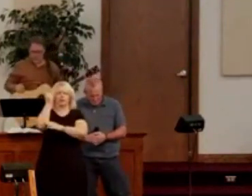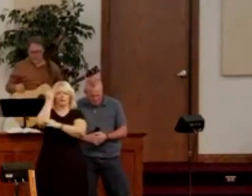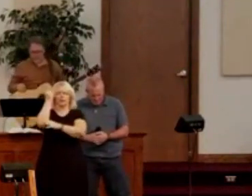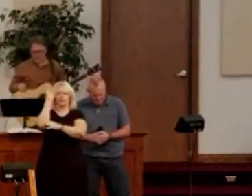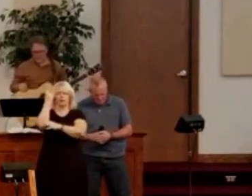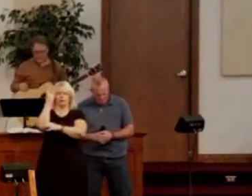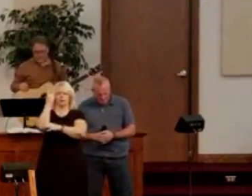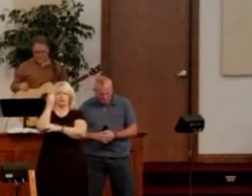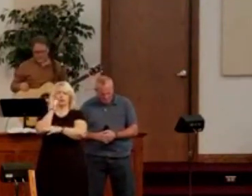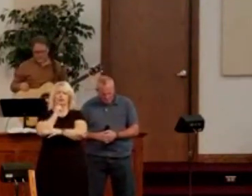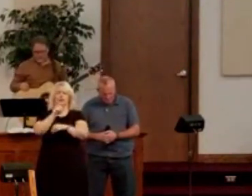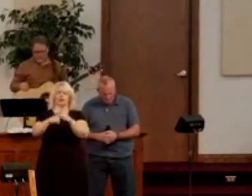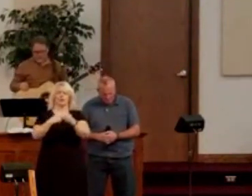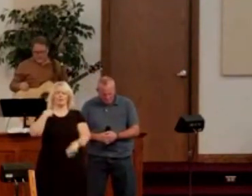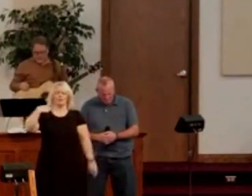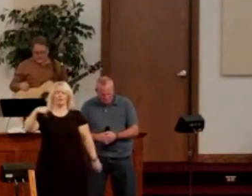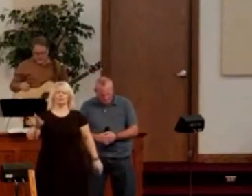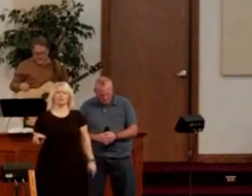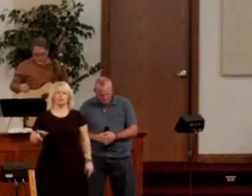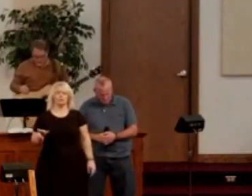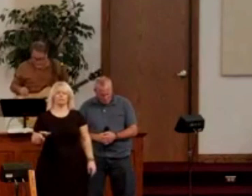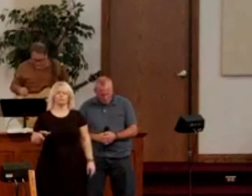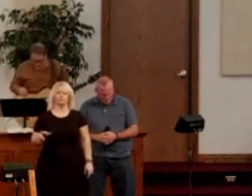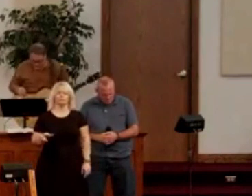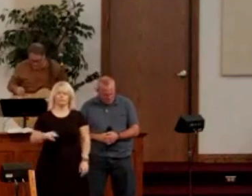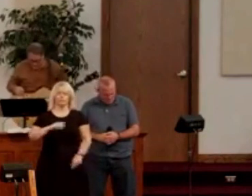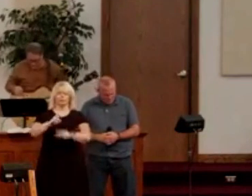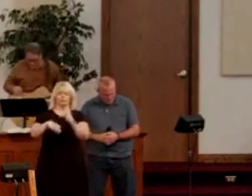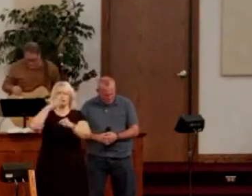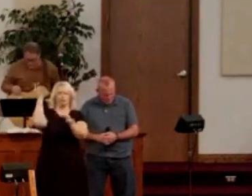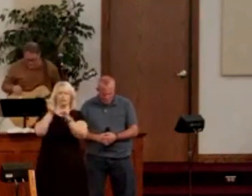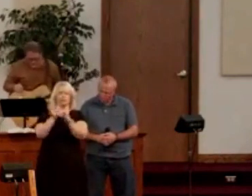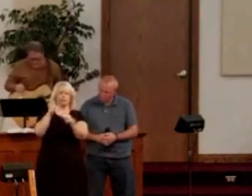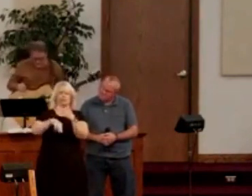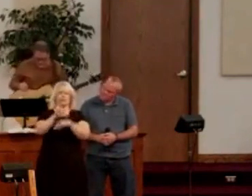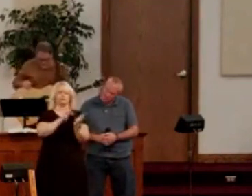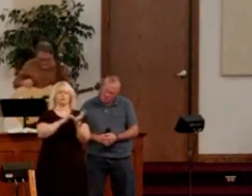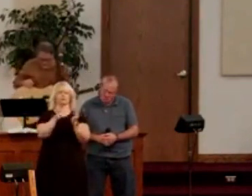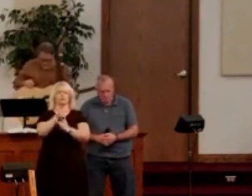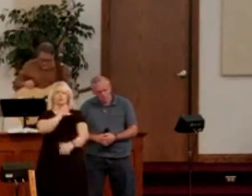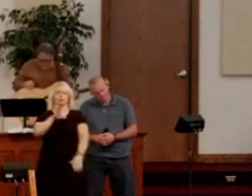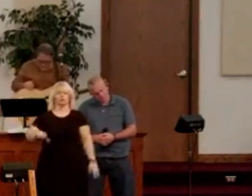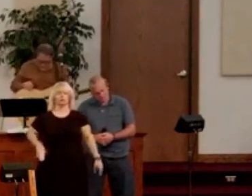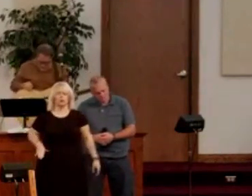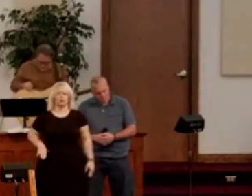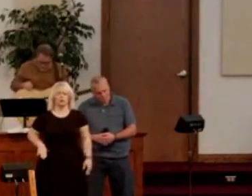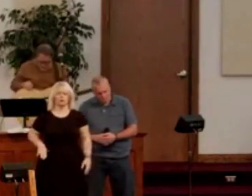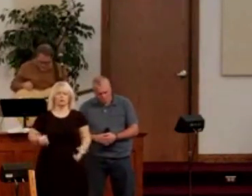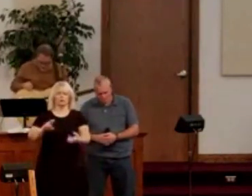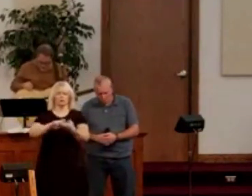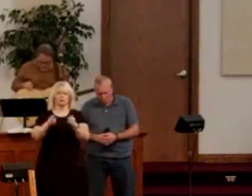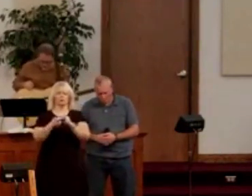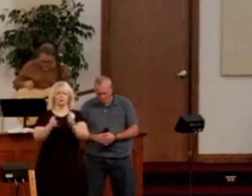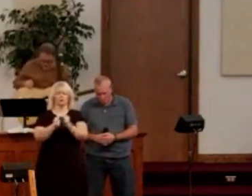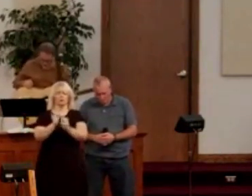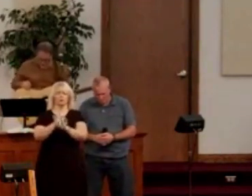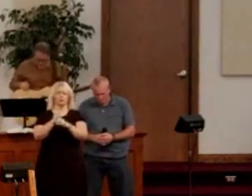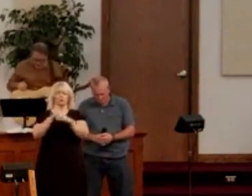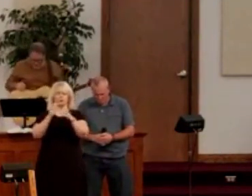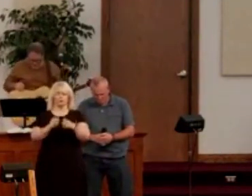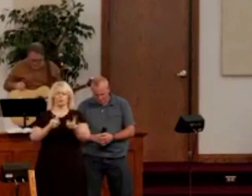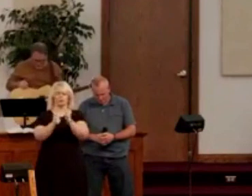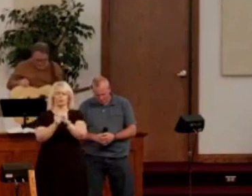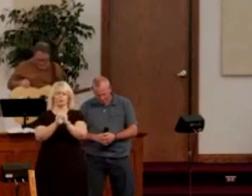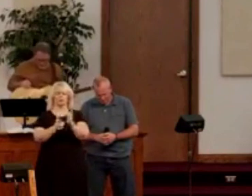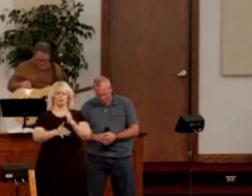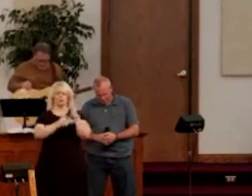is just not about religion. This is about faith in Jesus Christ and a relationship with our Creator that changes our heart. And